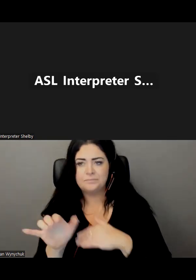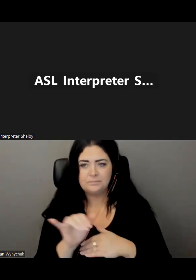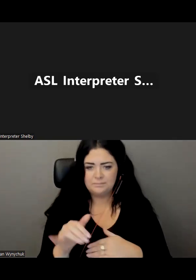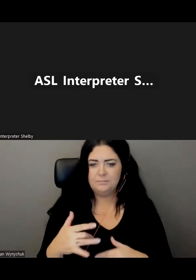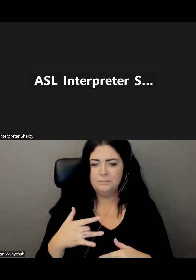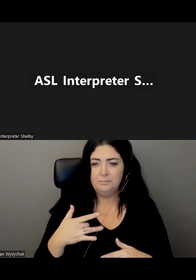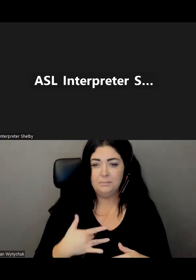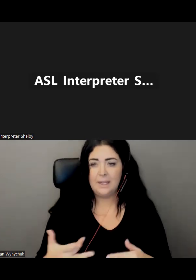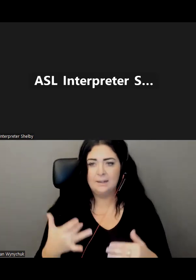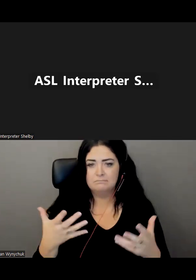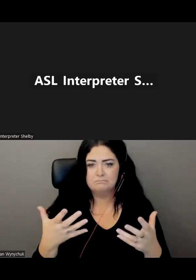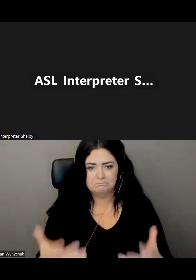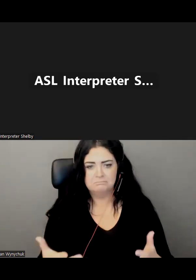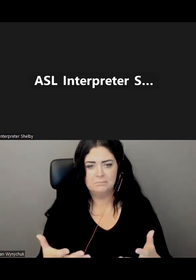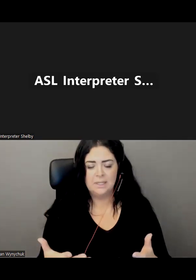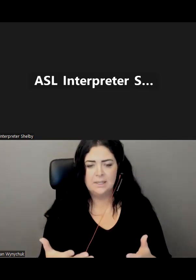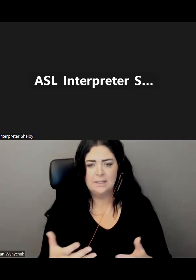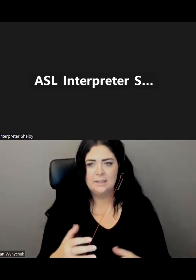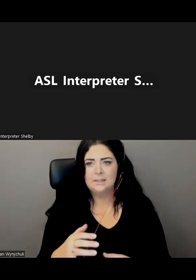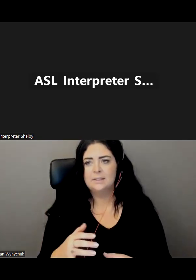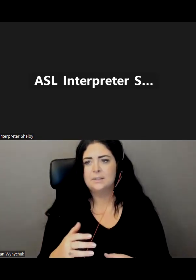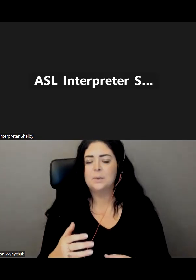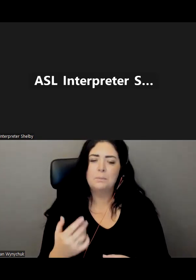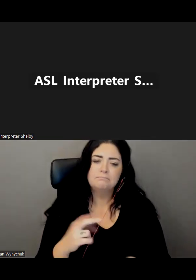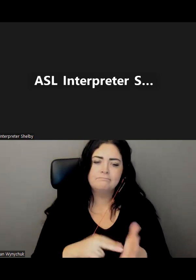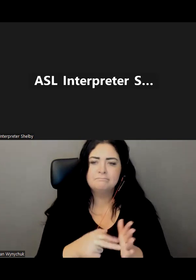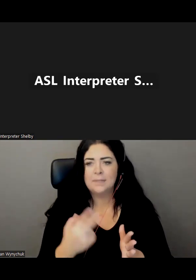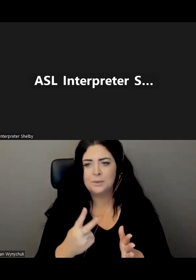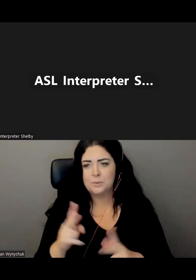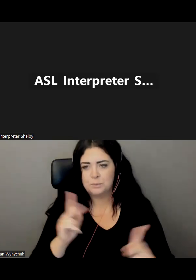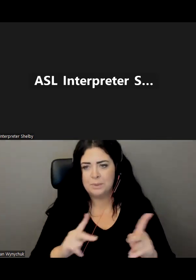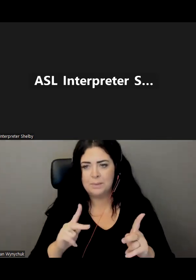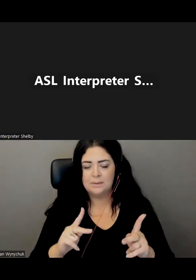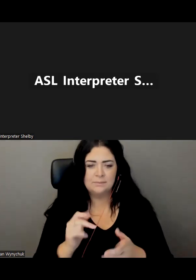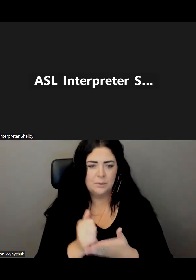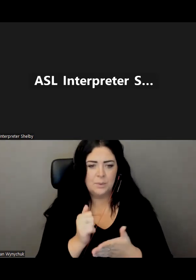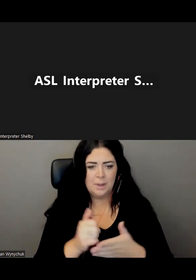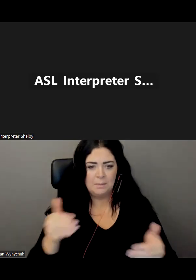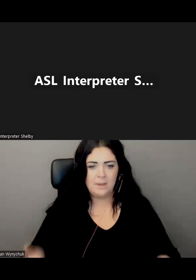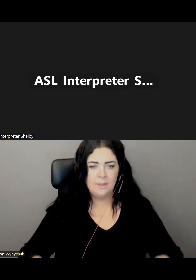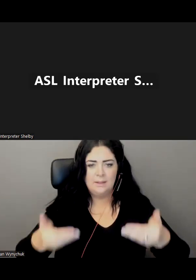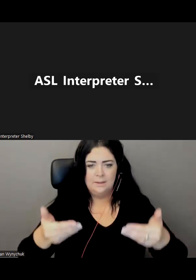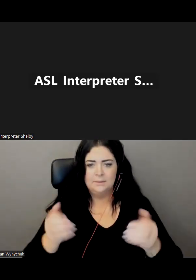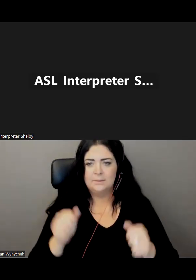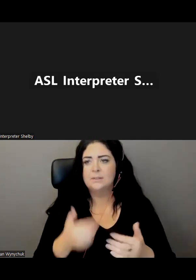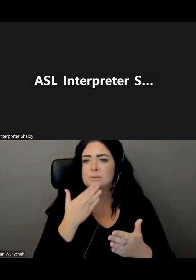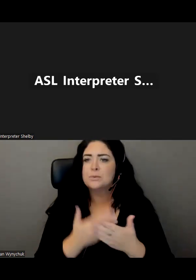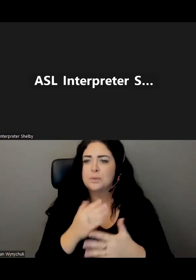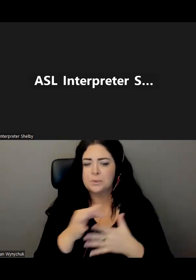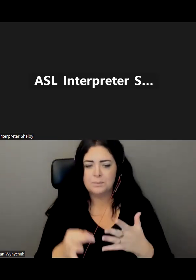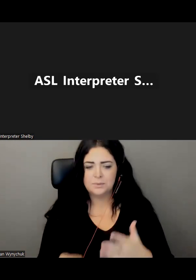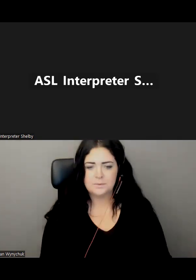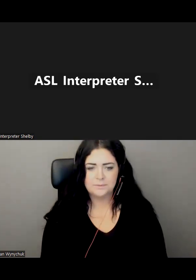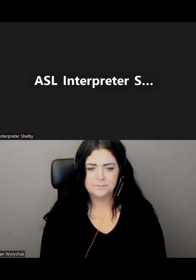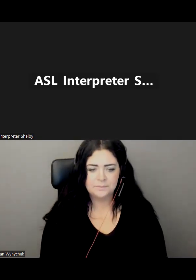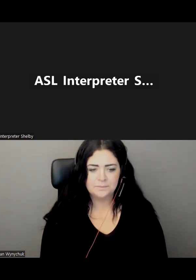heavy. So usually like a 2-man lift is great for those, having a friend with you. Those are all great options.